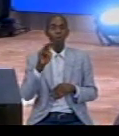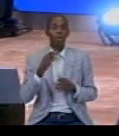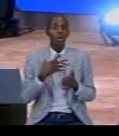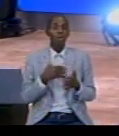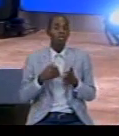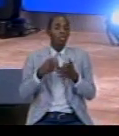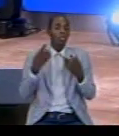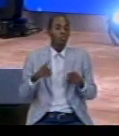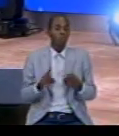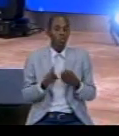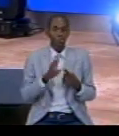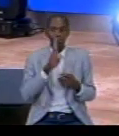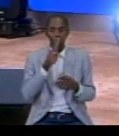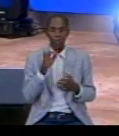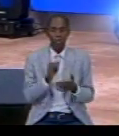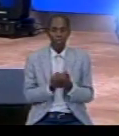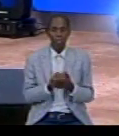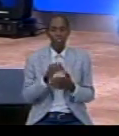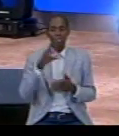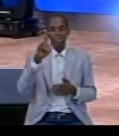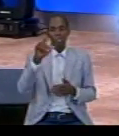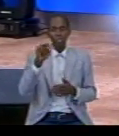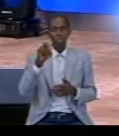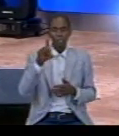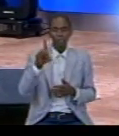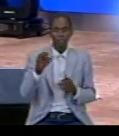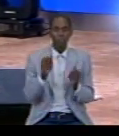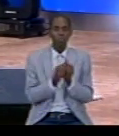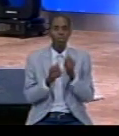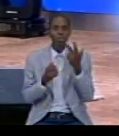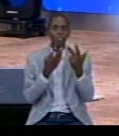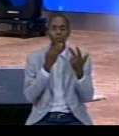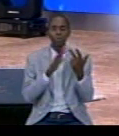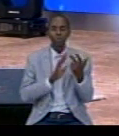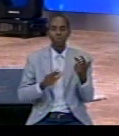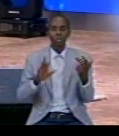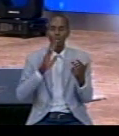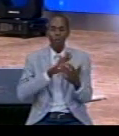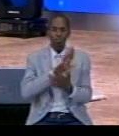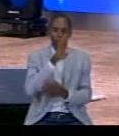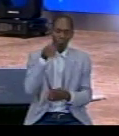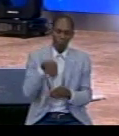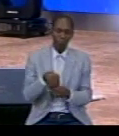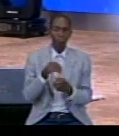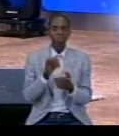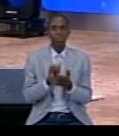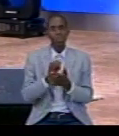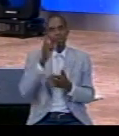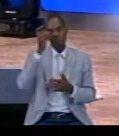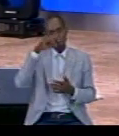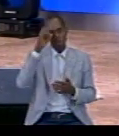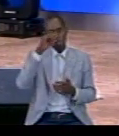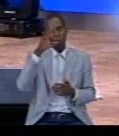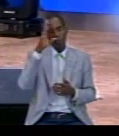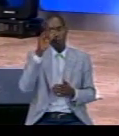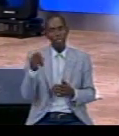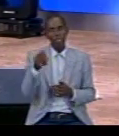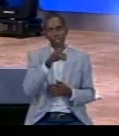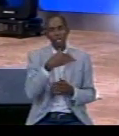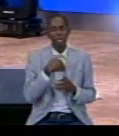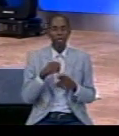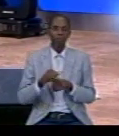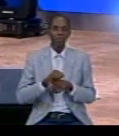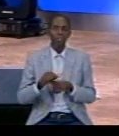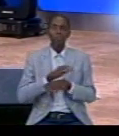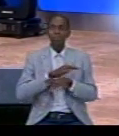that Daniel, Shadrach, Meshach, and Abednego were part of the wise men. They are trained, and they didn't know